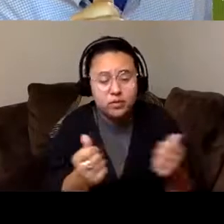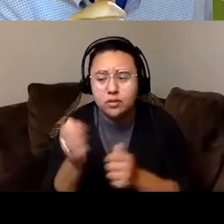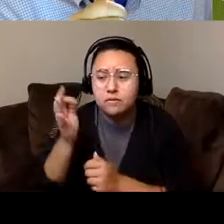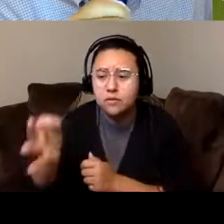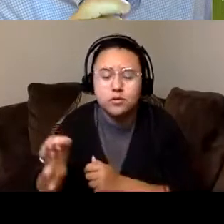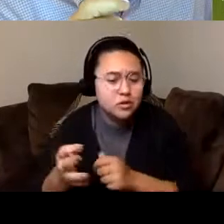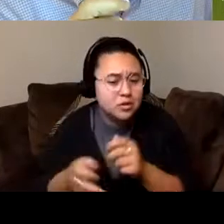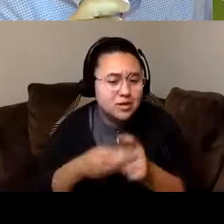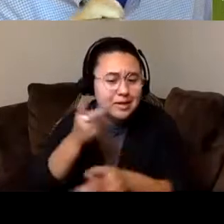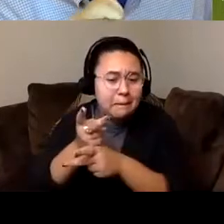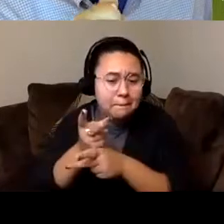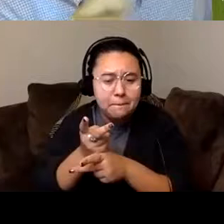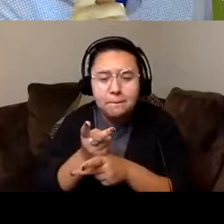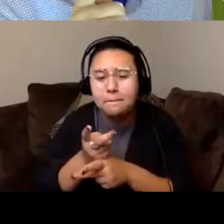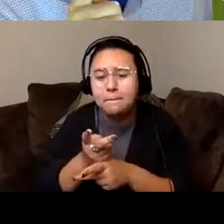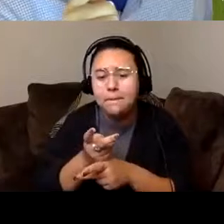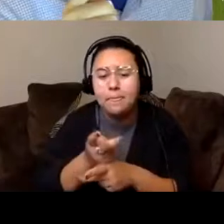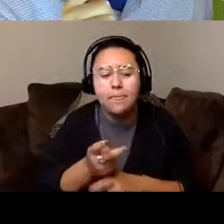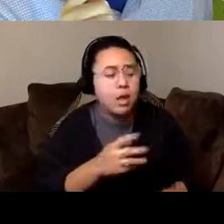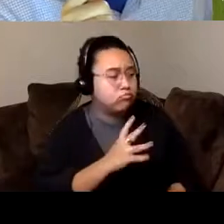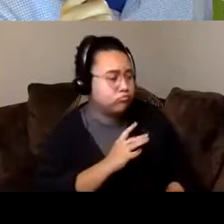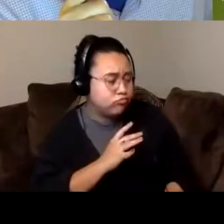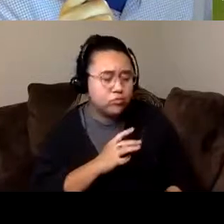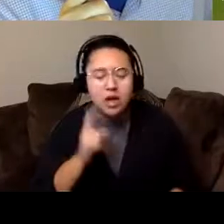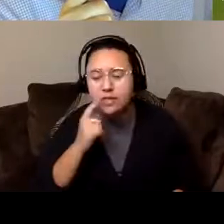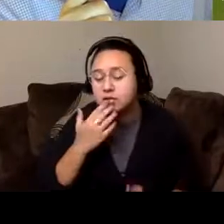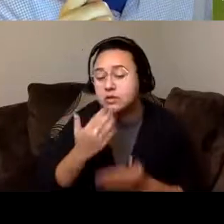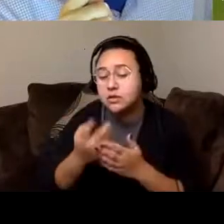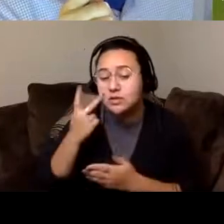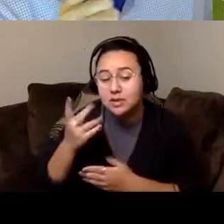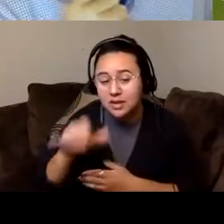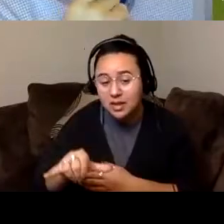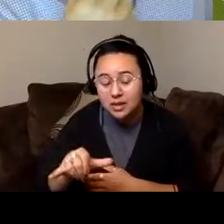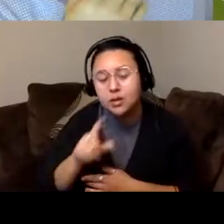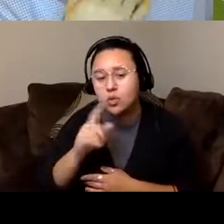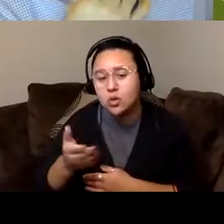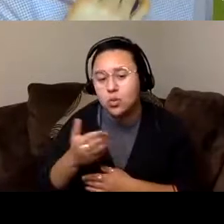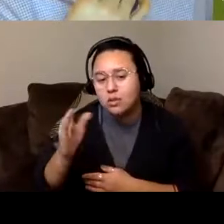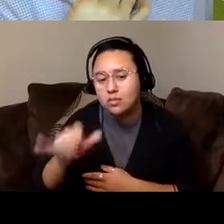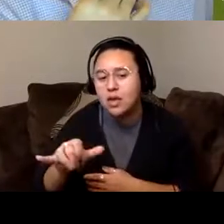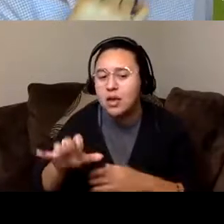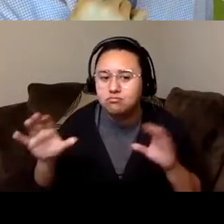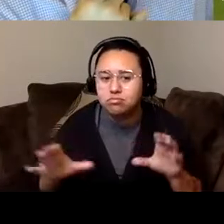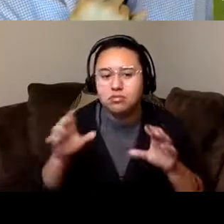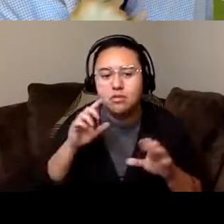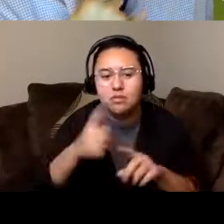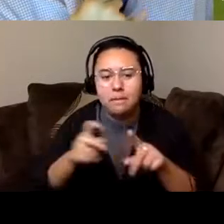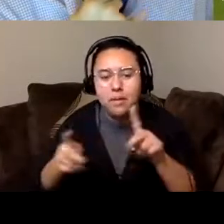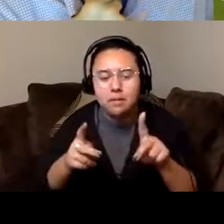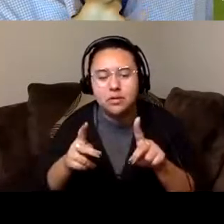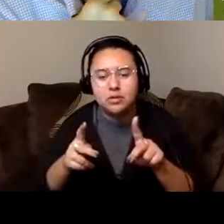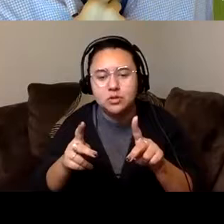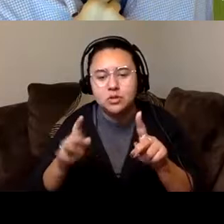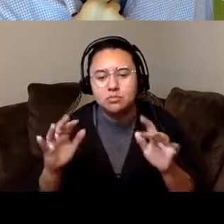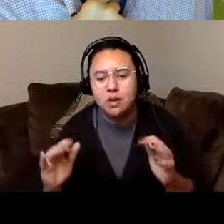And so cool. I think it's good to see, and I really welcome that push from folks to push the city